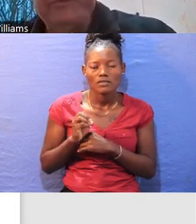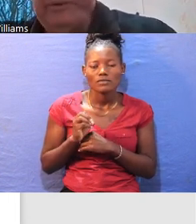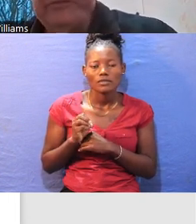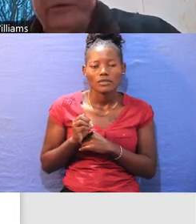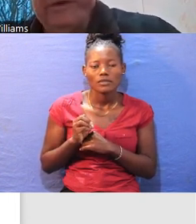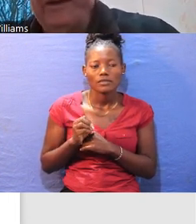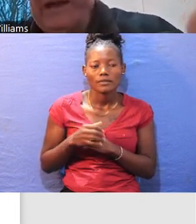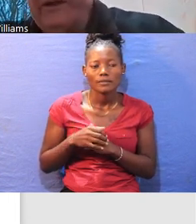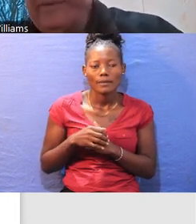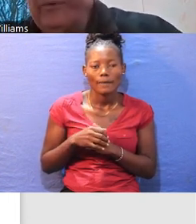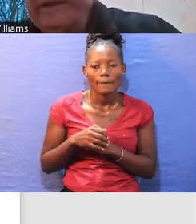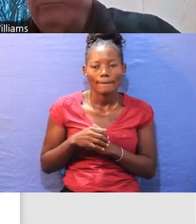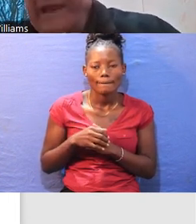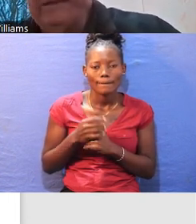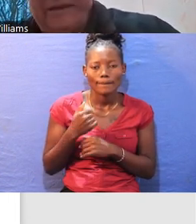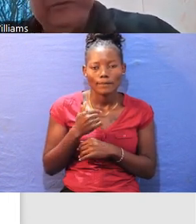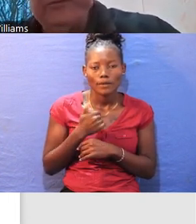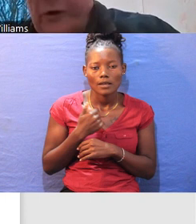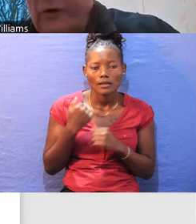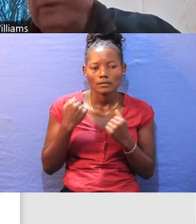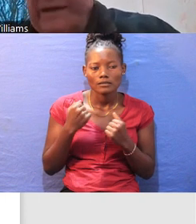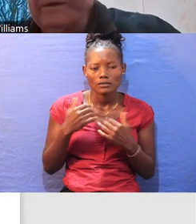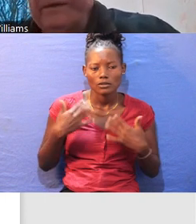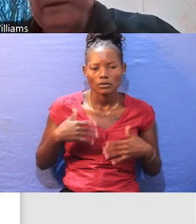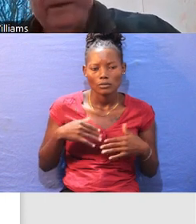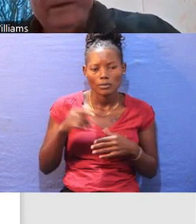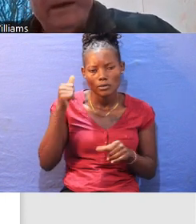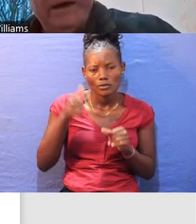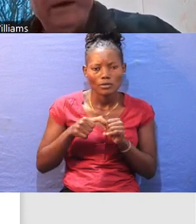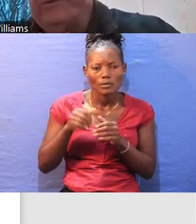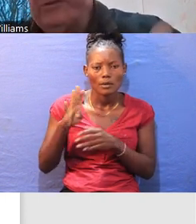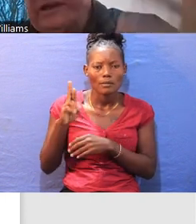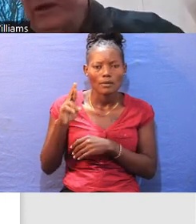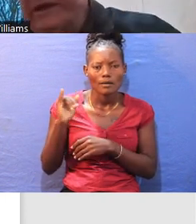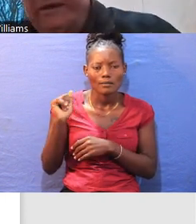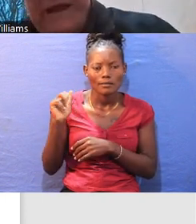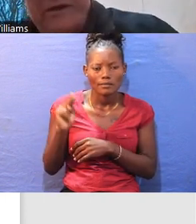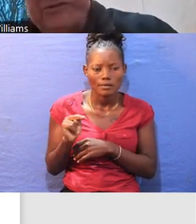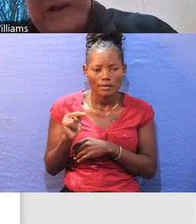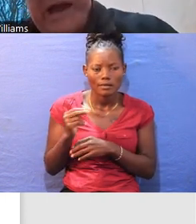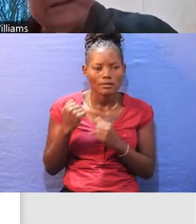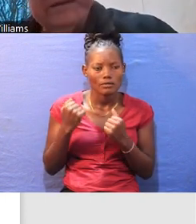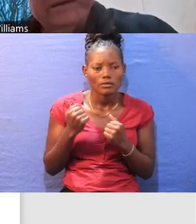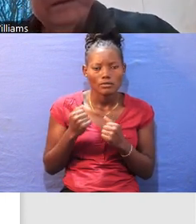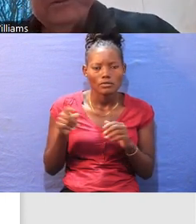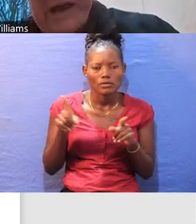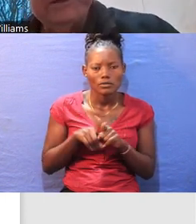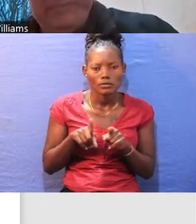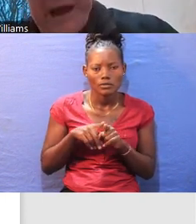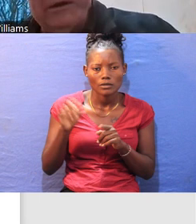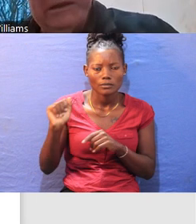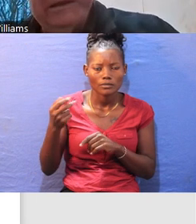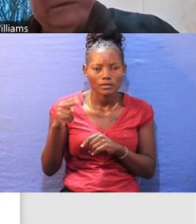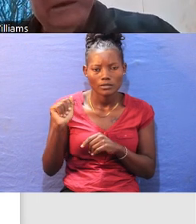So we had some pretty strong guys. Kyle, you remember Ricky Blanton? He was a strong player. Shaquille O'Neal, I coached Shaq. Shaq